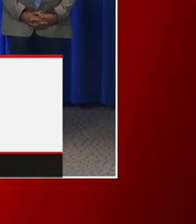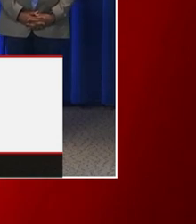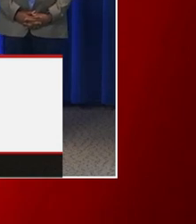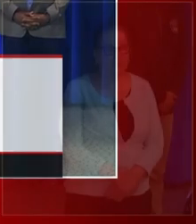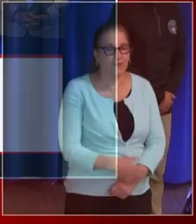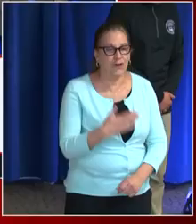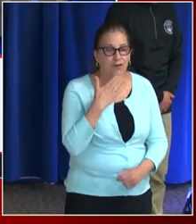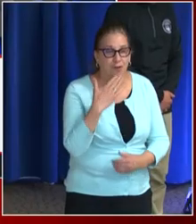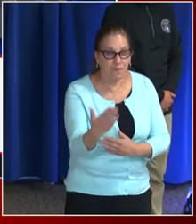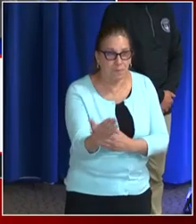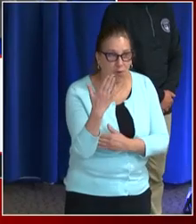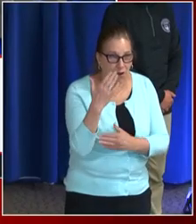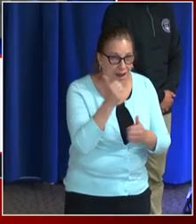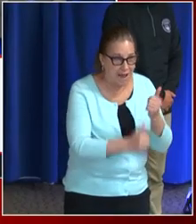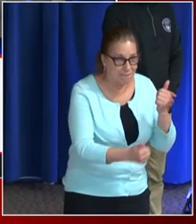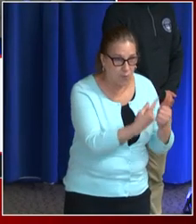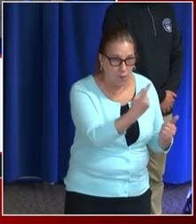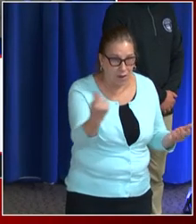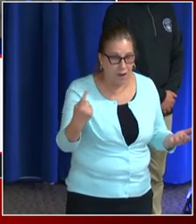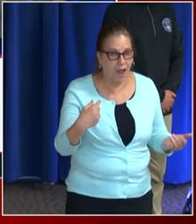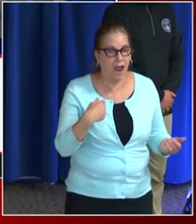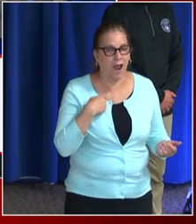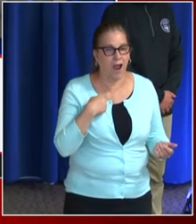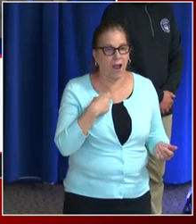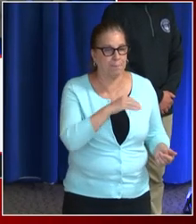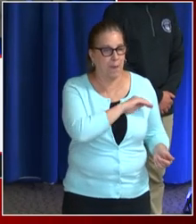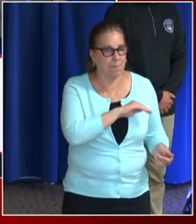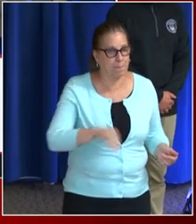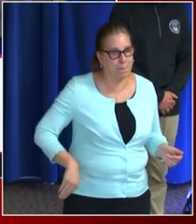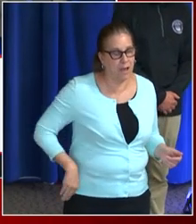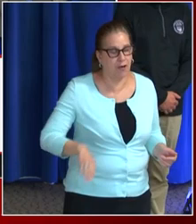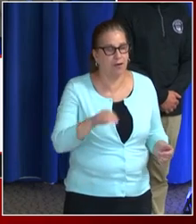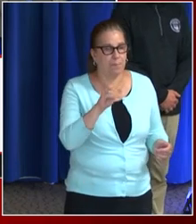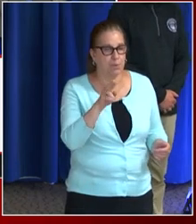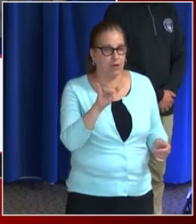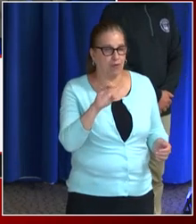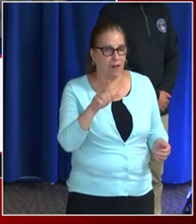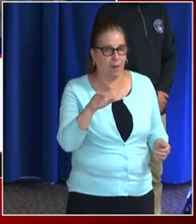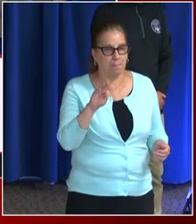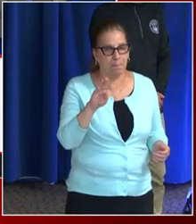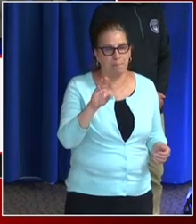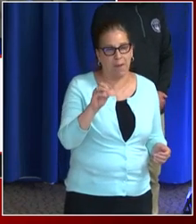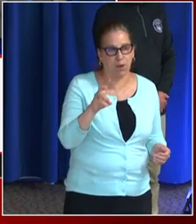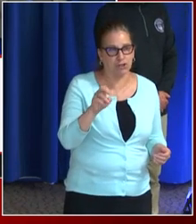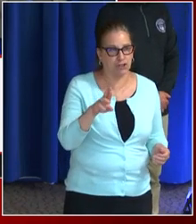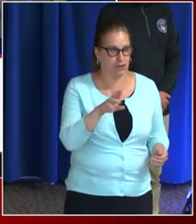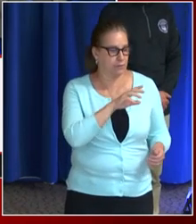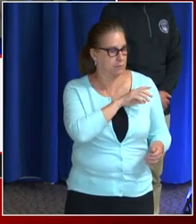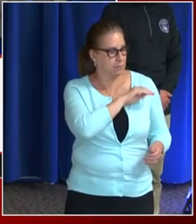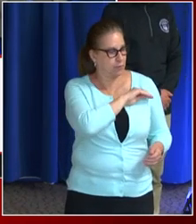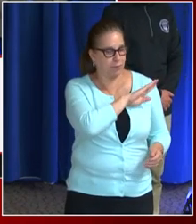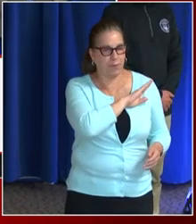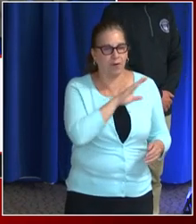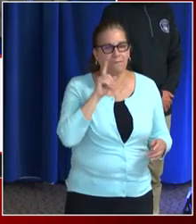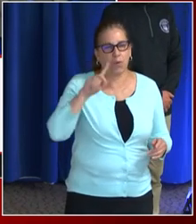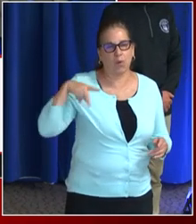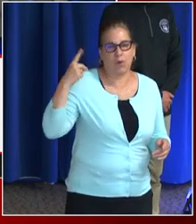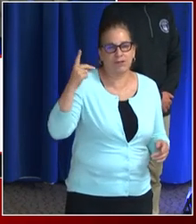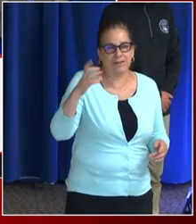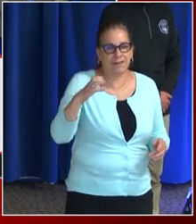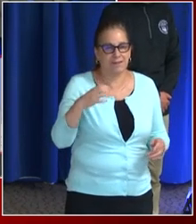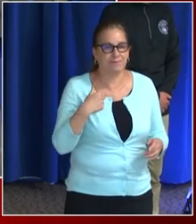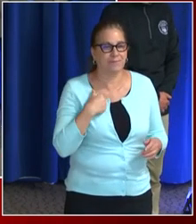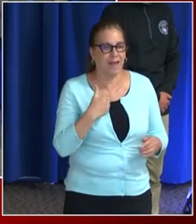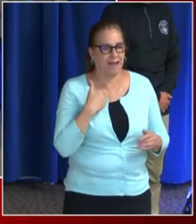Good morning, everybody. I'm Muriel Bowser. I'm the Mayor of the District of Columbia. I am joined by members of